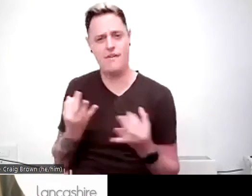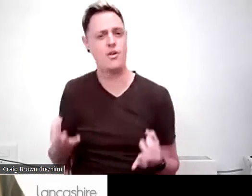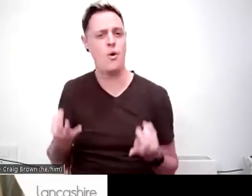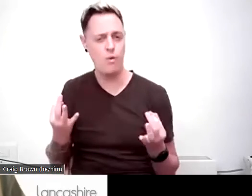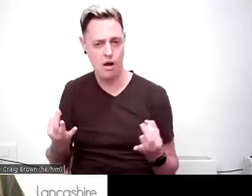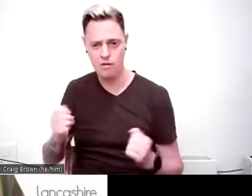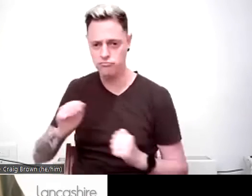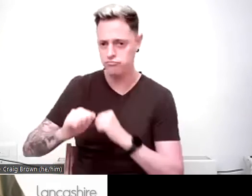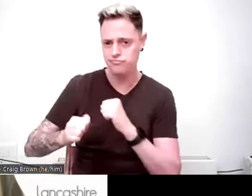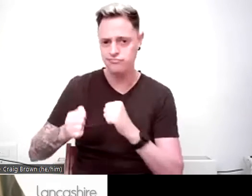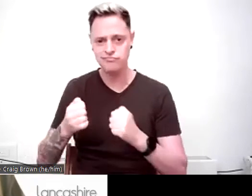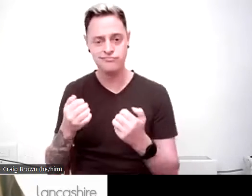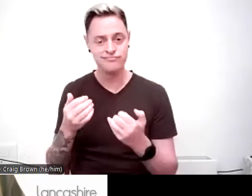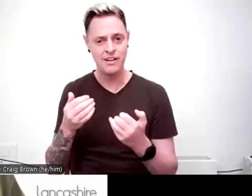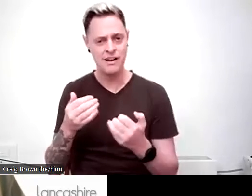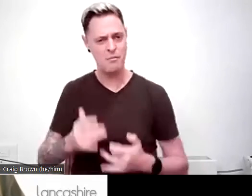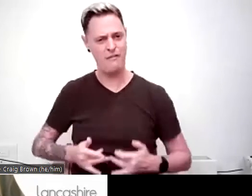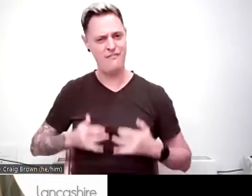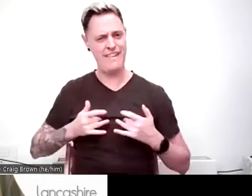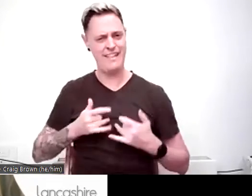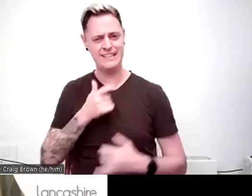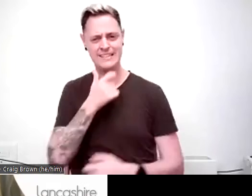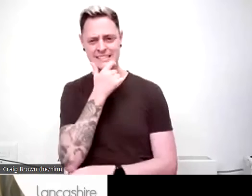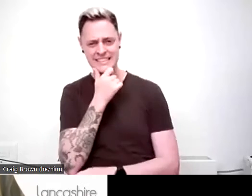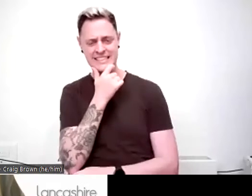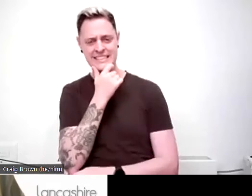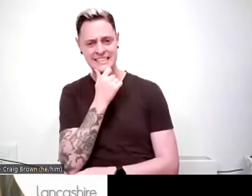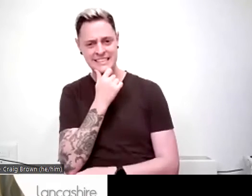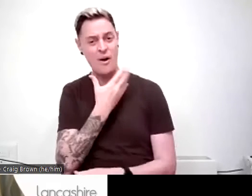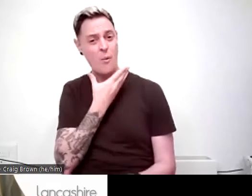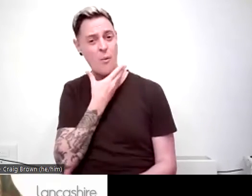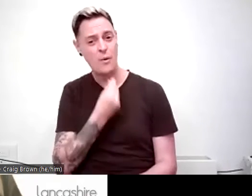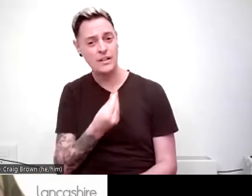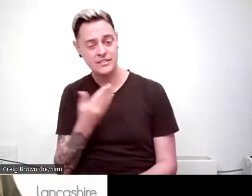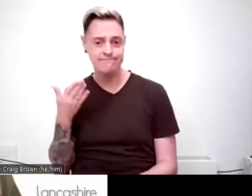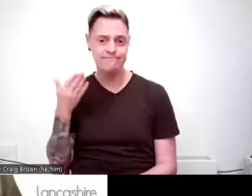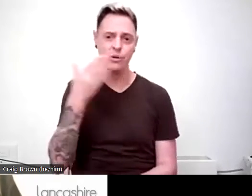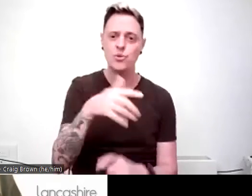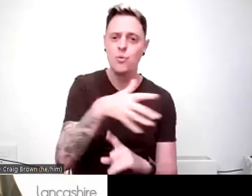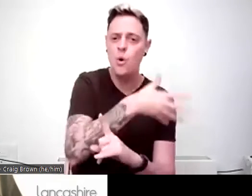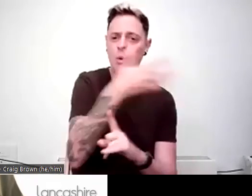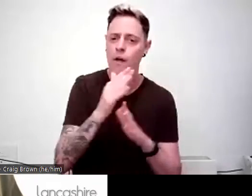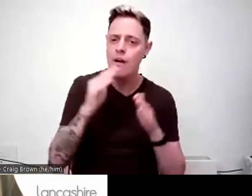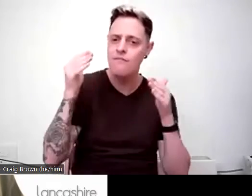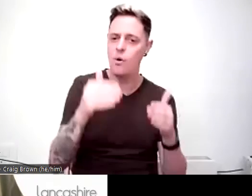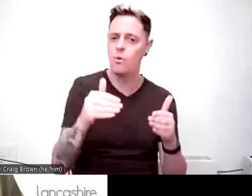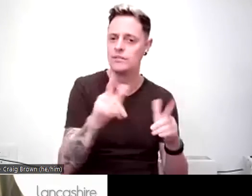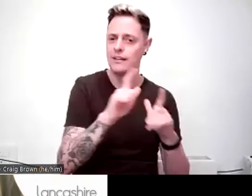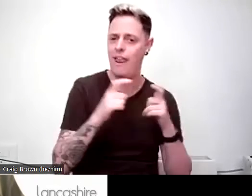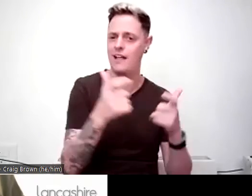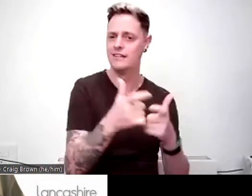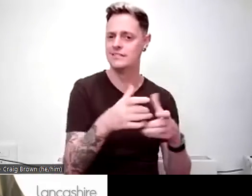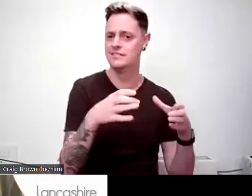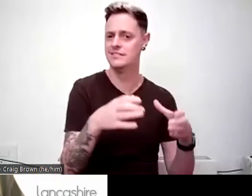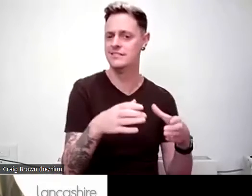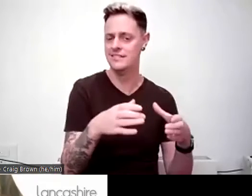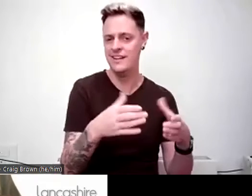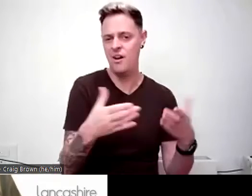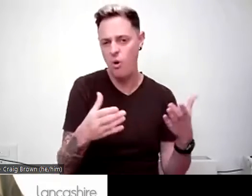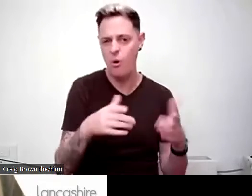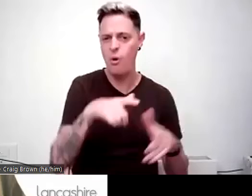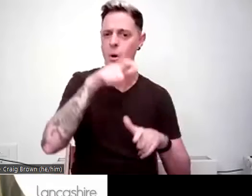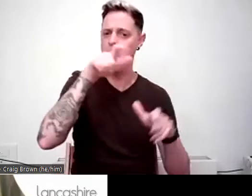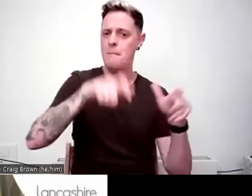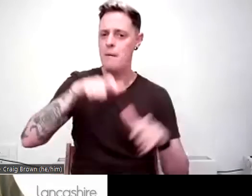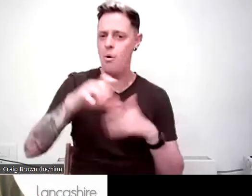felt like I would have loved to have gone to like a queer centered class, or I would love to have gone that was like a POC centered class. And